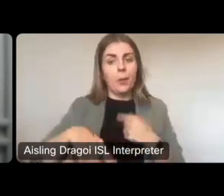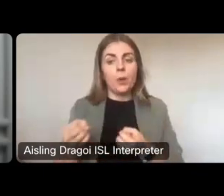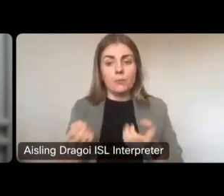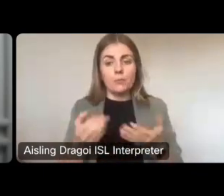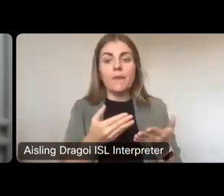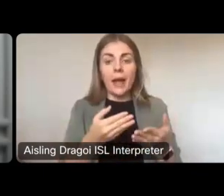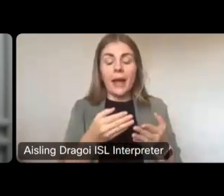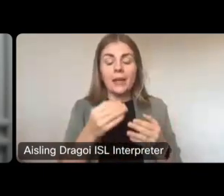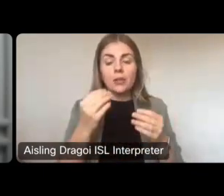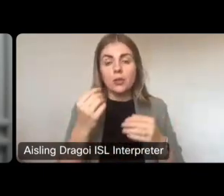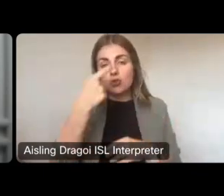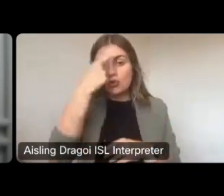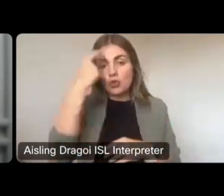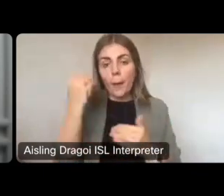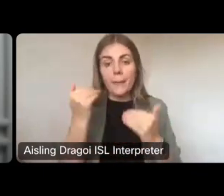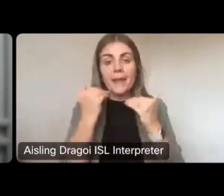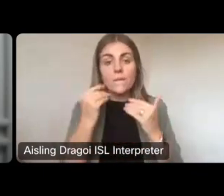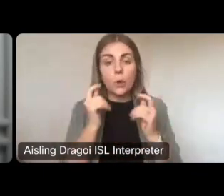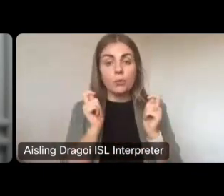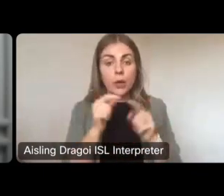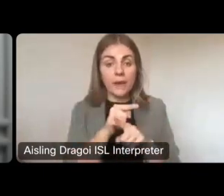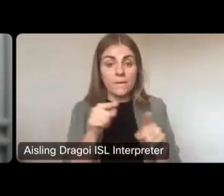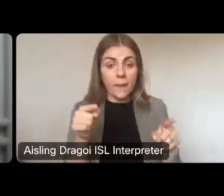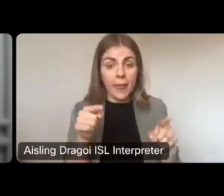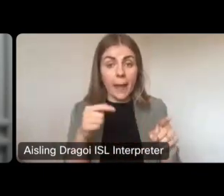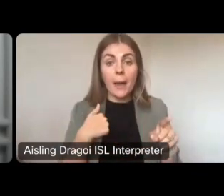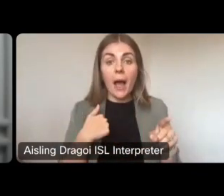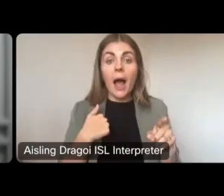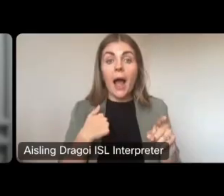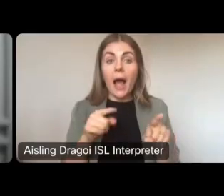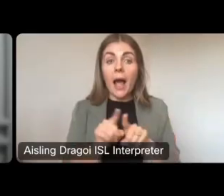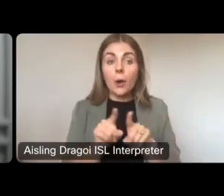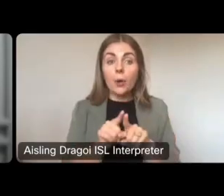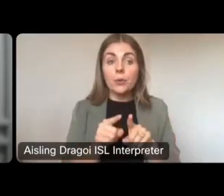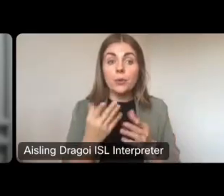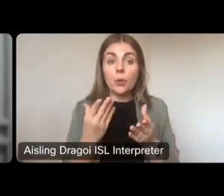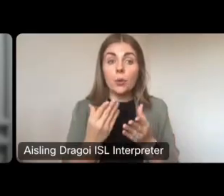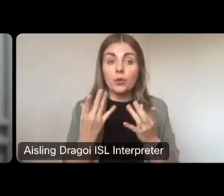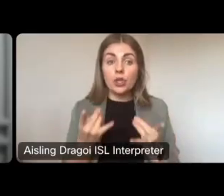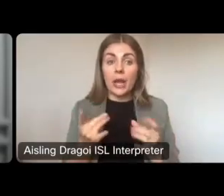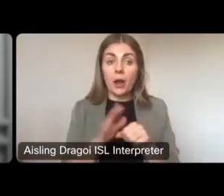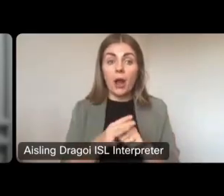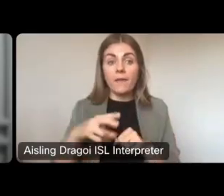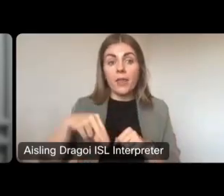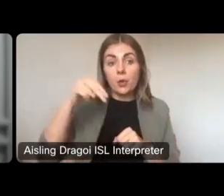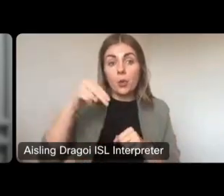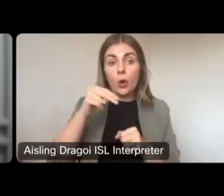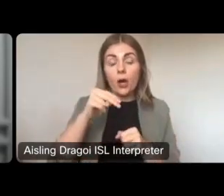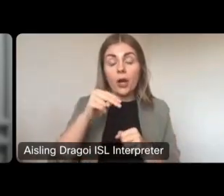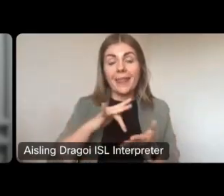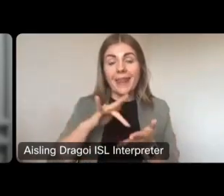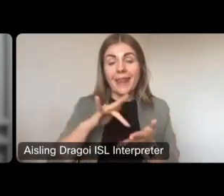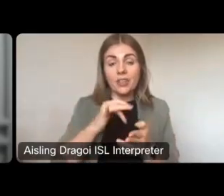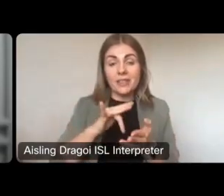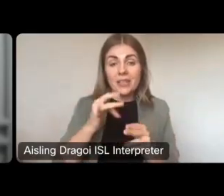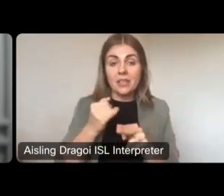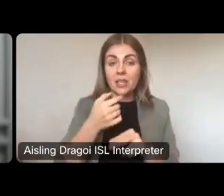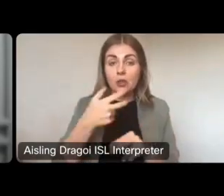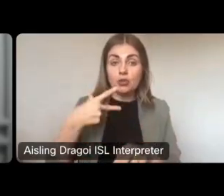trauma-informed training to them. Yeah. I'm also chair of the North Inner City Drugs Task Force. We've just rolled out trauma-informed training